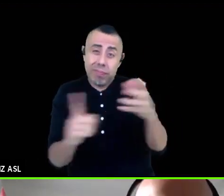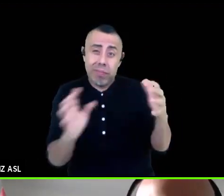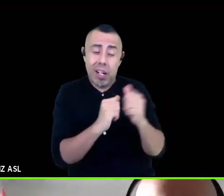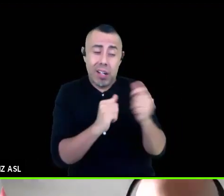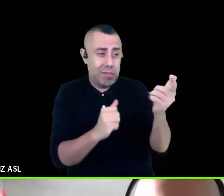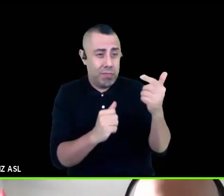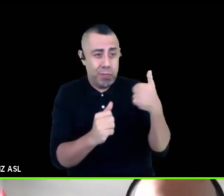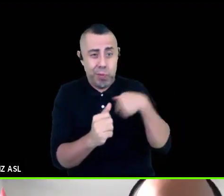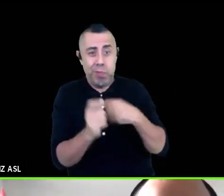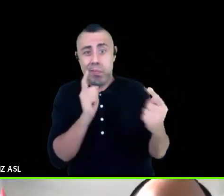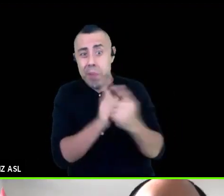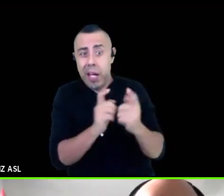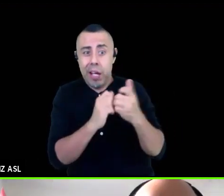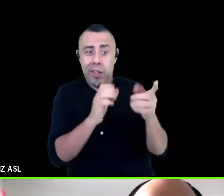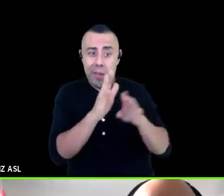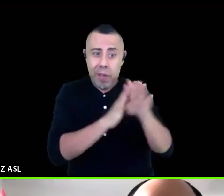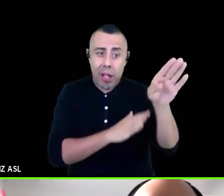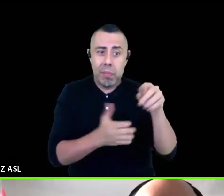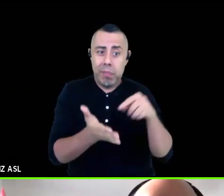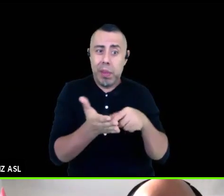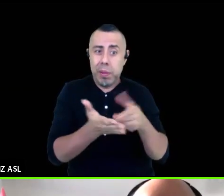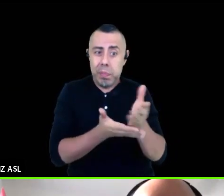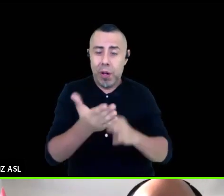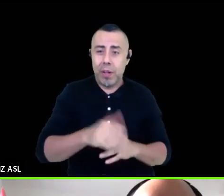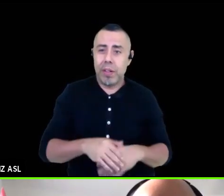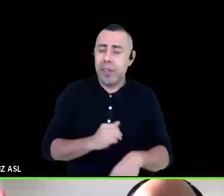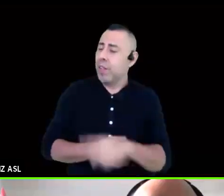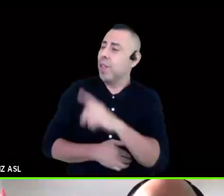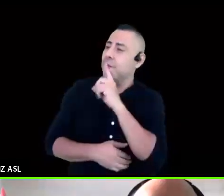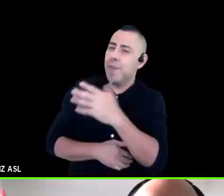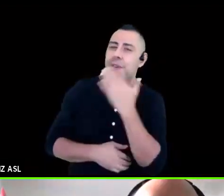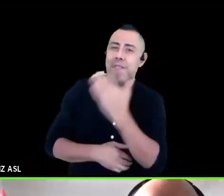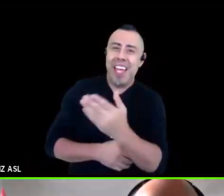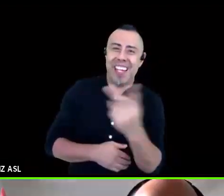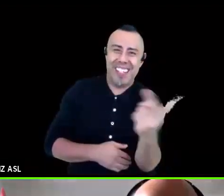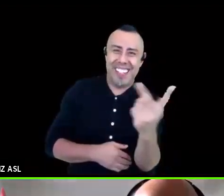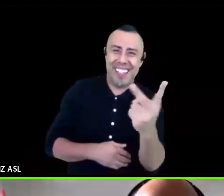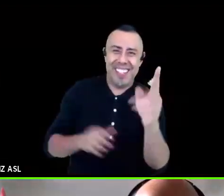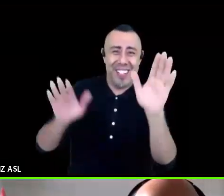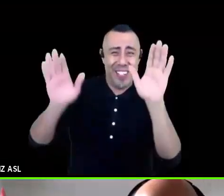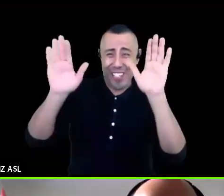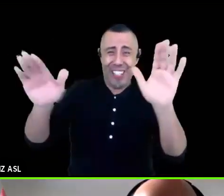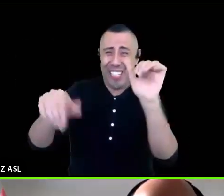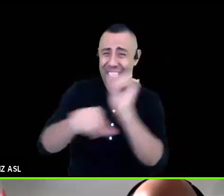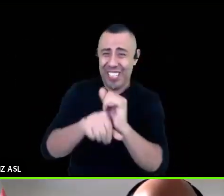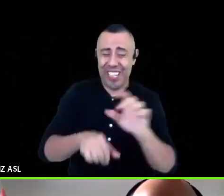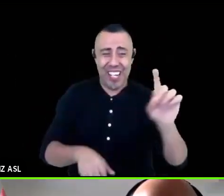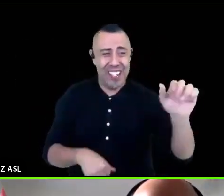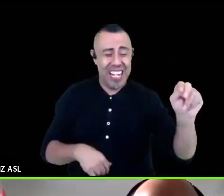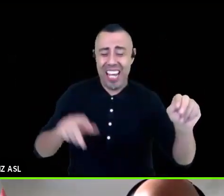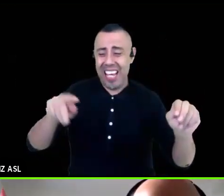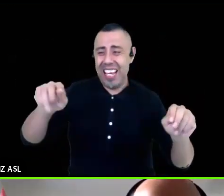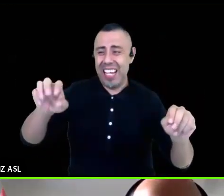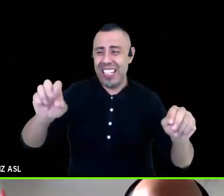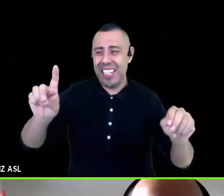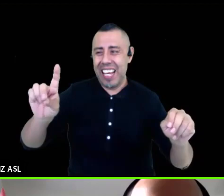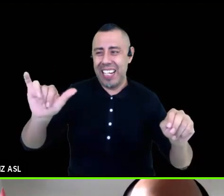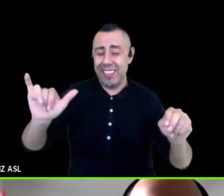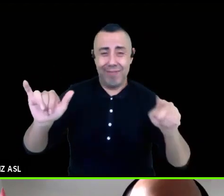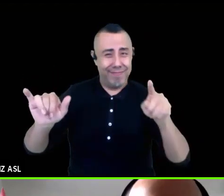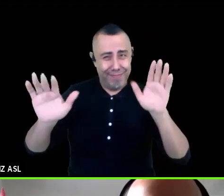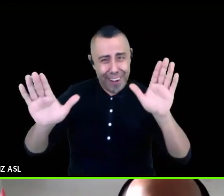and thank you, Teddy and Dan, for doing such a great job, as always. This I